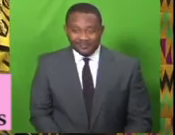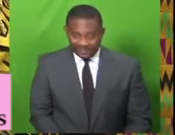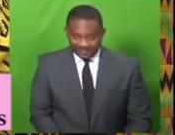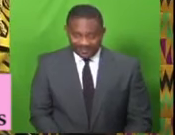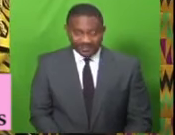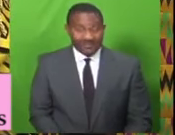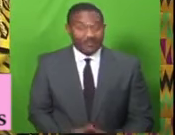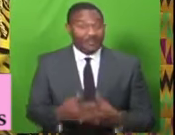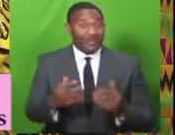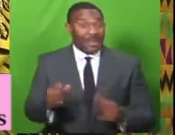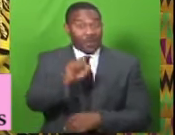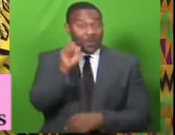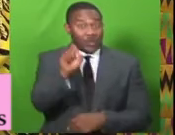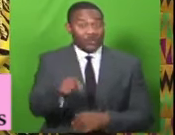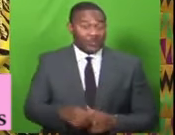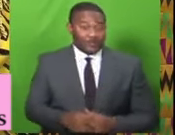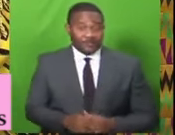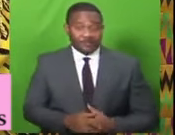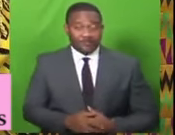I now put the question.